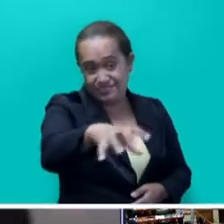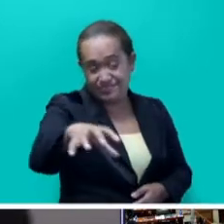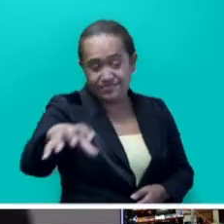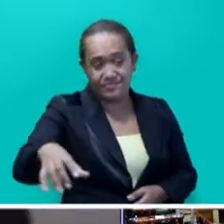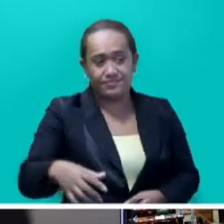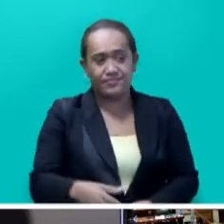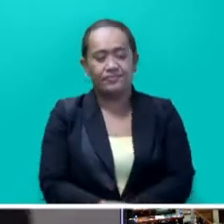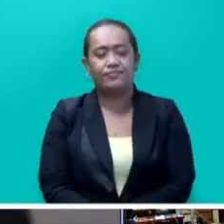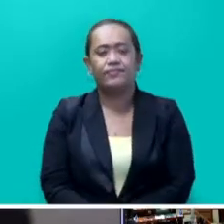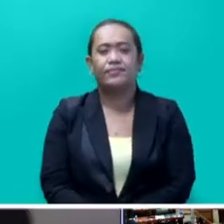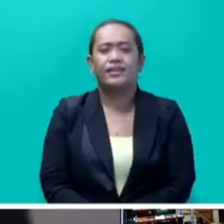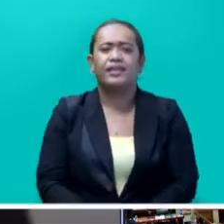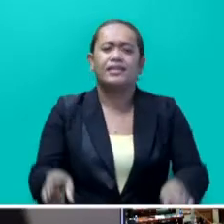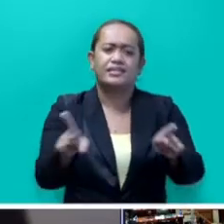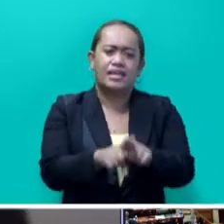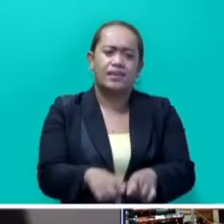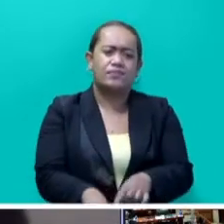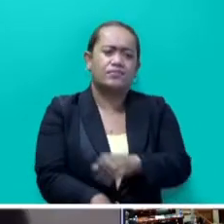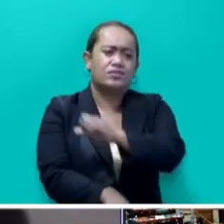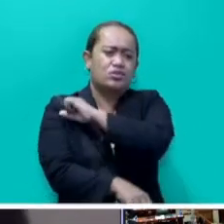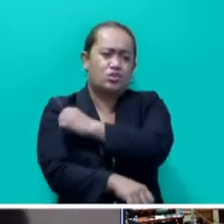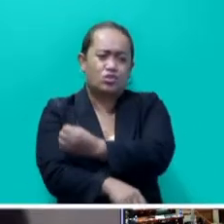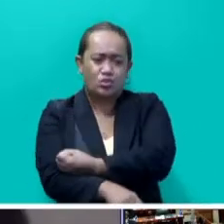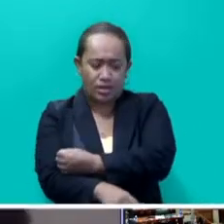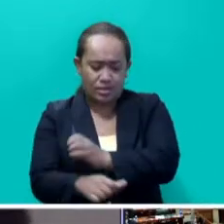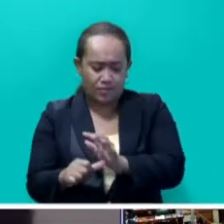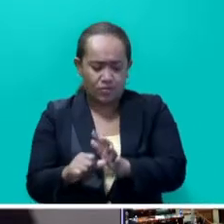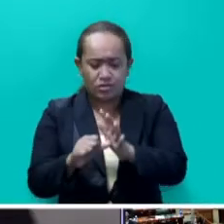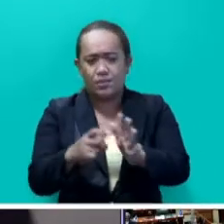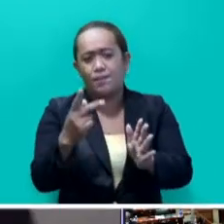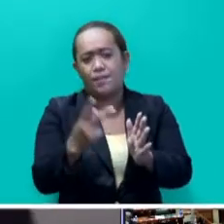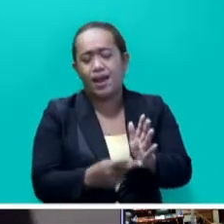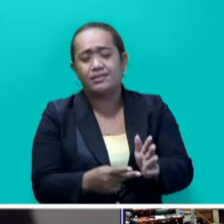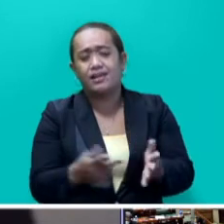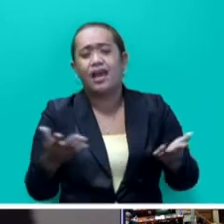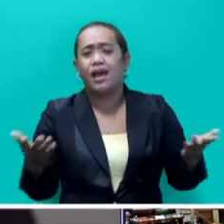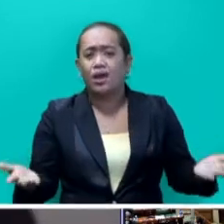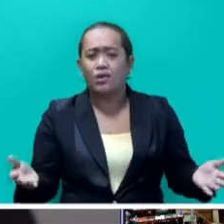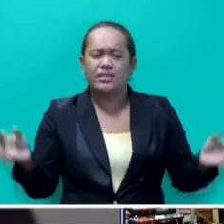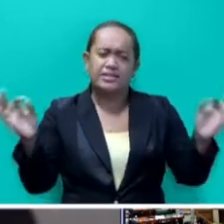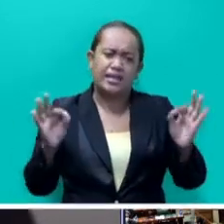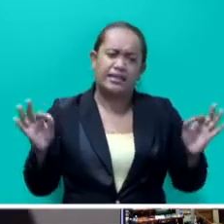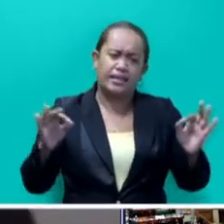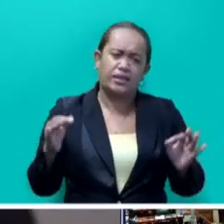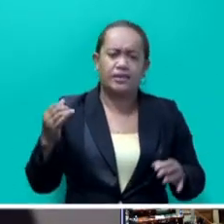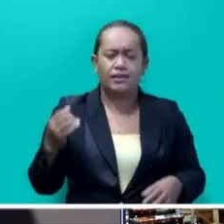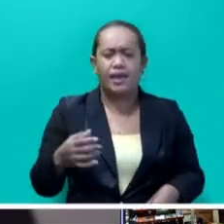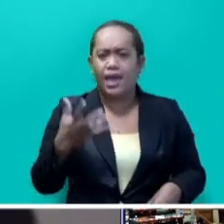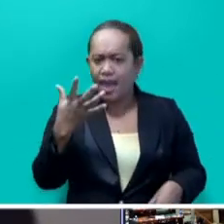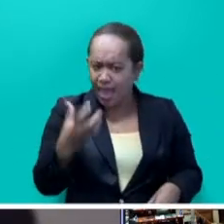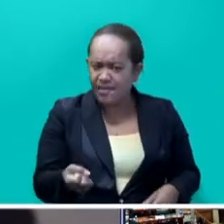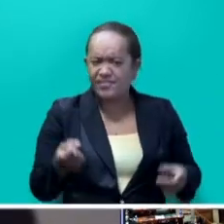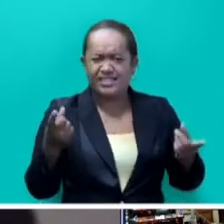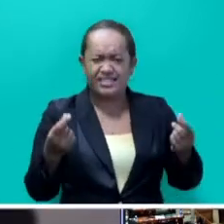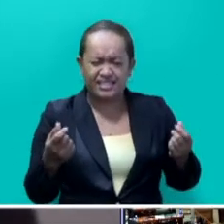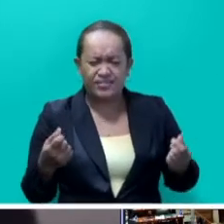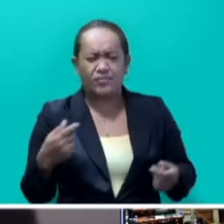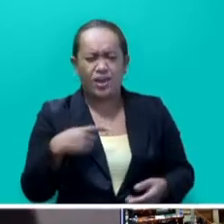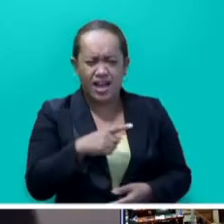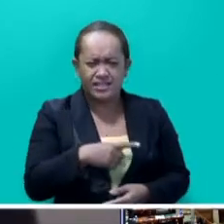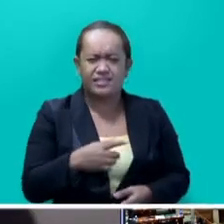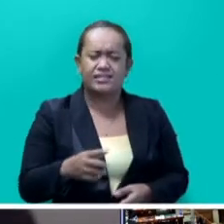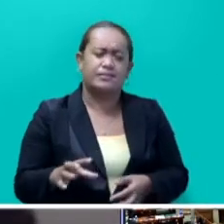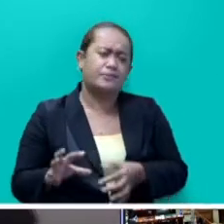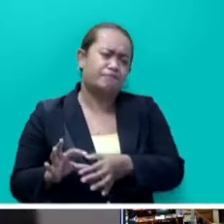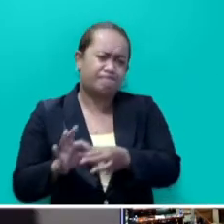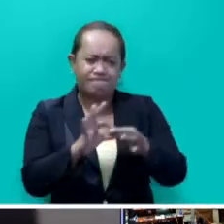the enforcement powers of LTA, and there's nothing sinister about it, as I said. It's actually quite simple. And it's in relation to